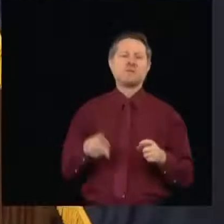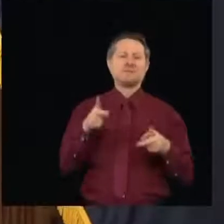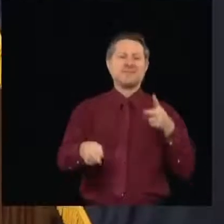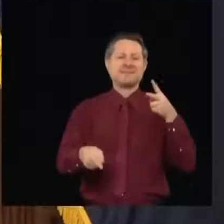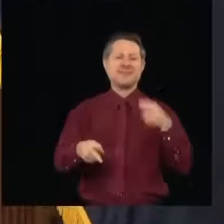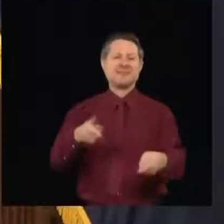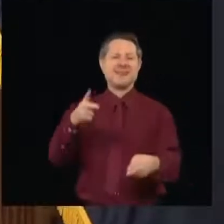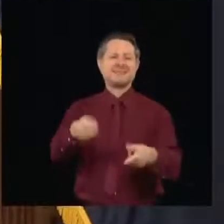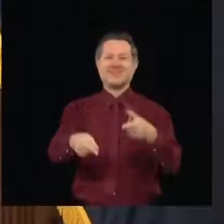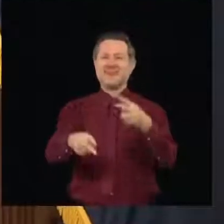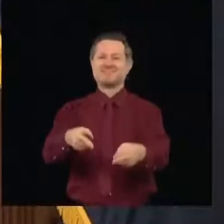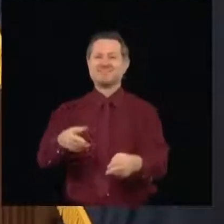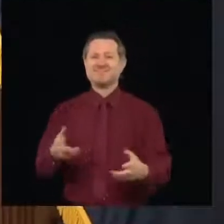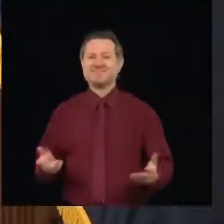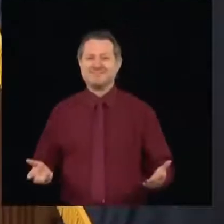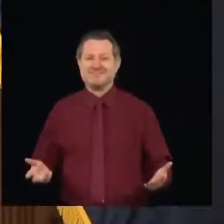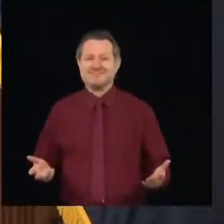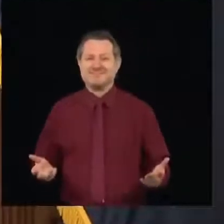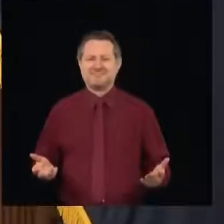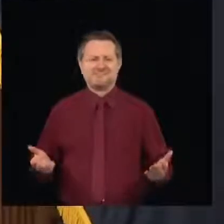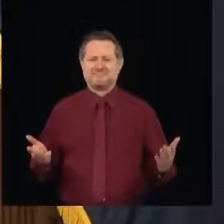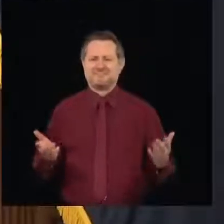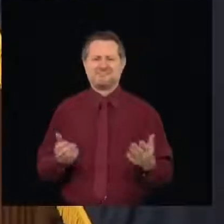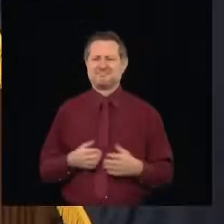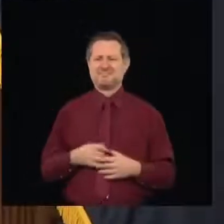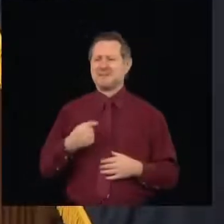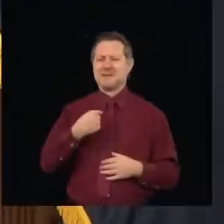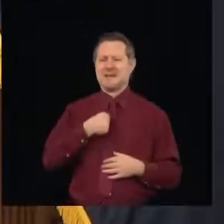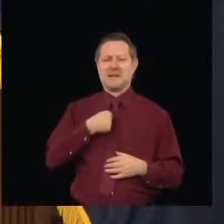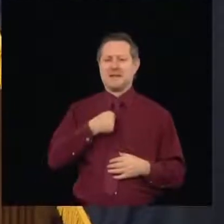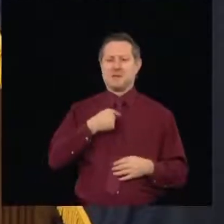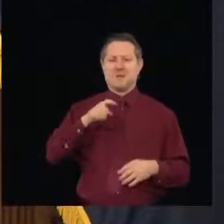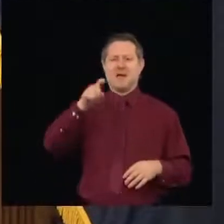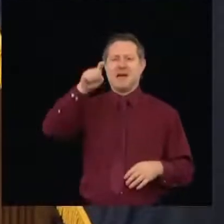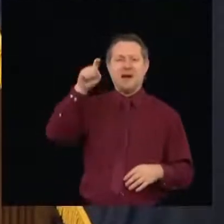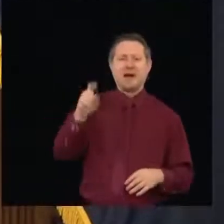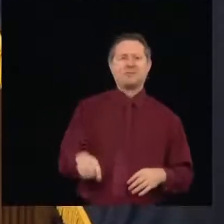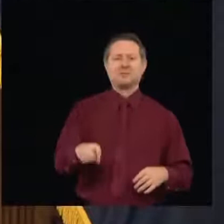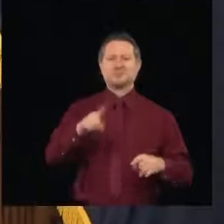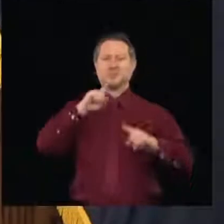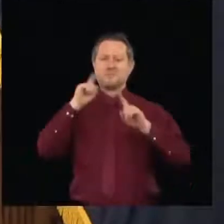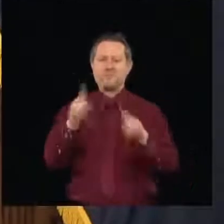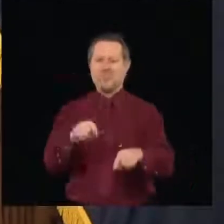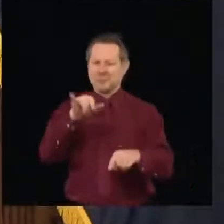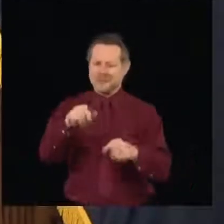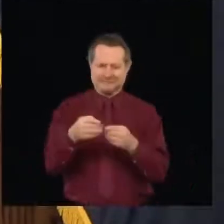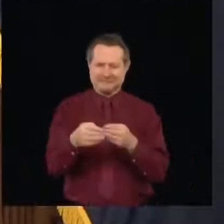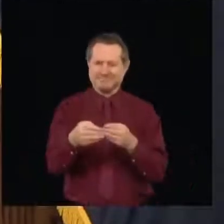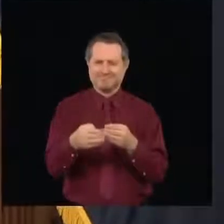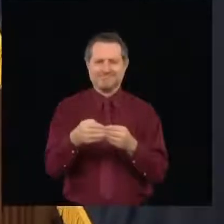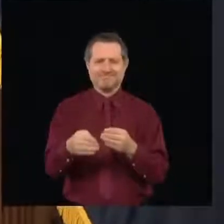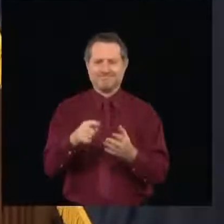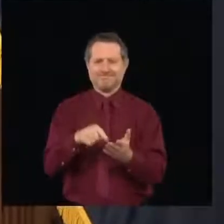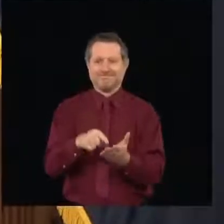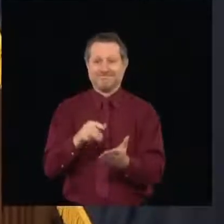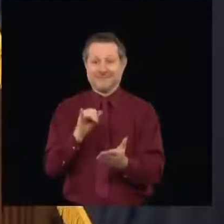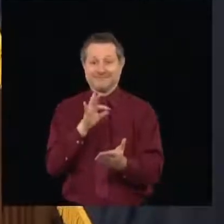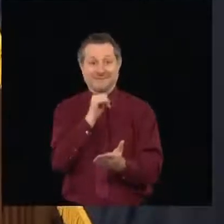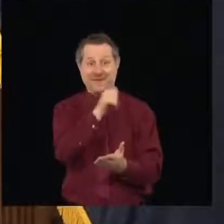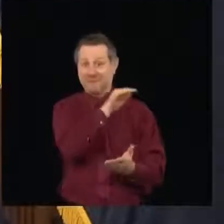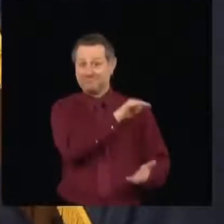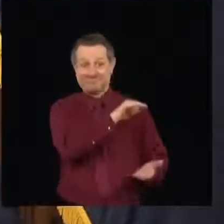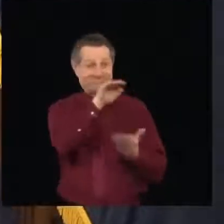here. I can only respond to the shortfall if we don't receive the federal